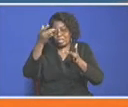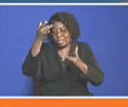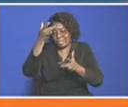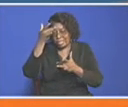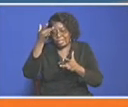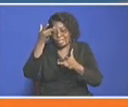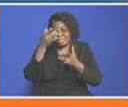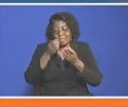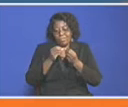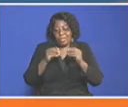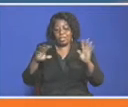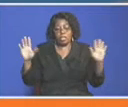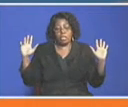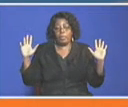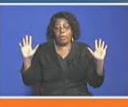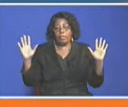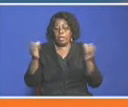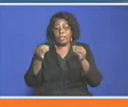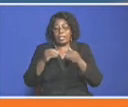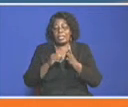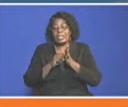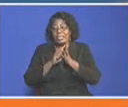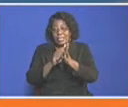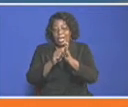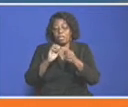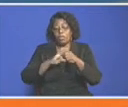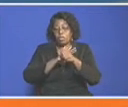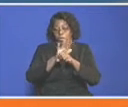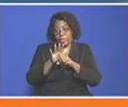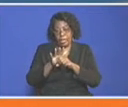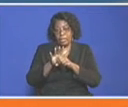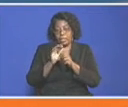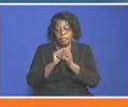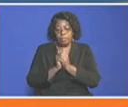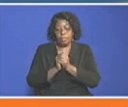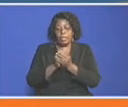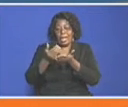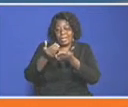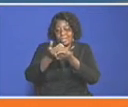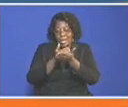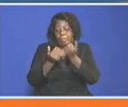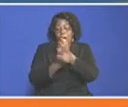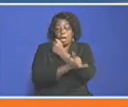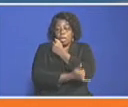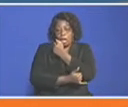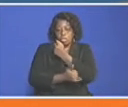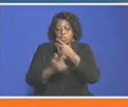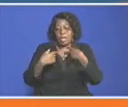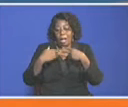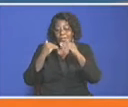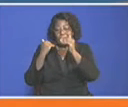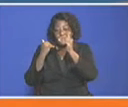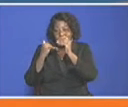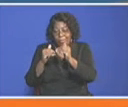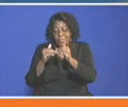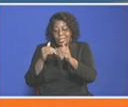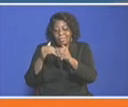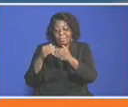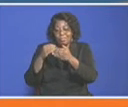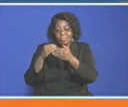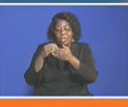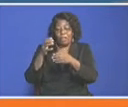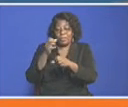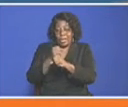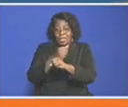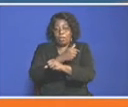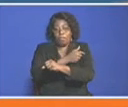longer have symptoms of COVID-19. Now, because some countries have had limited access to